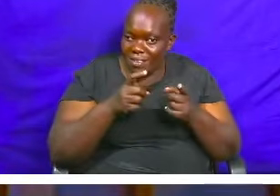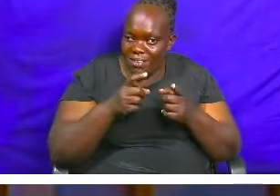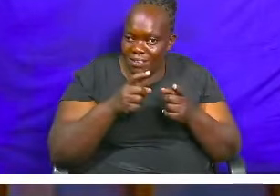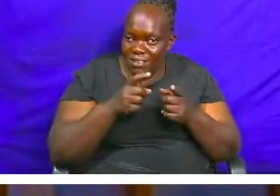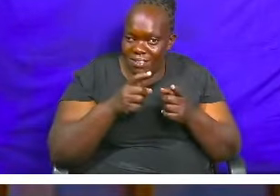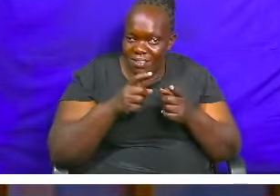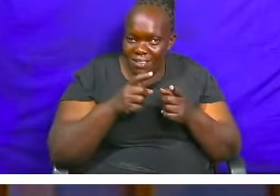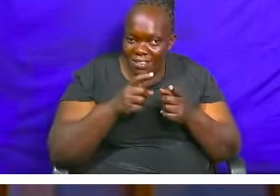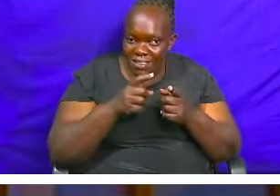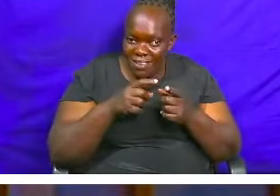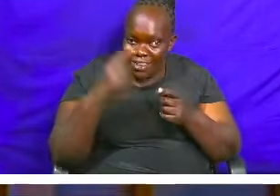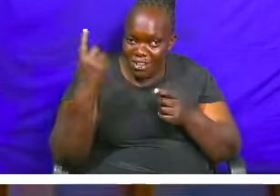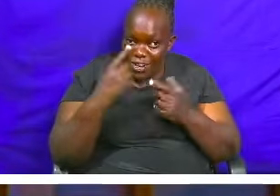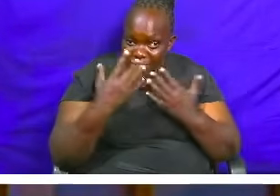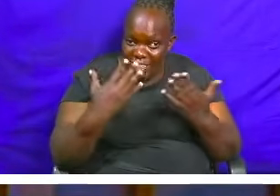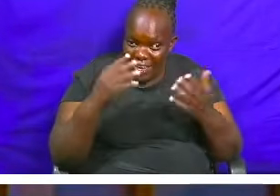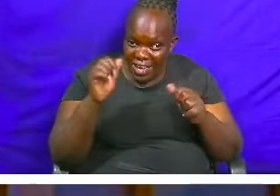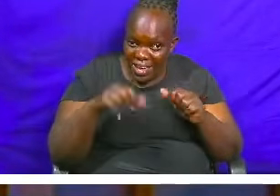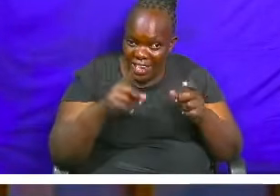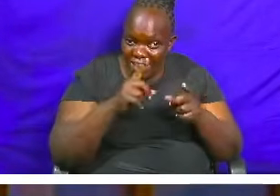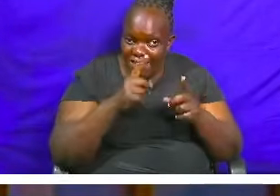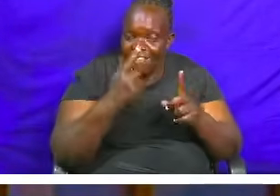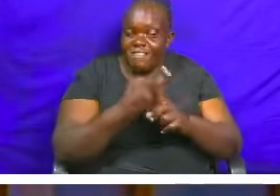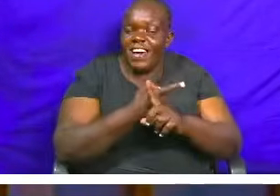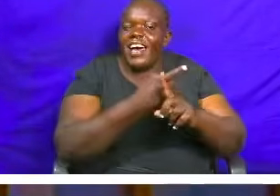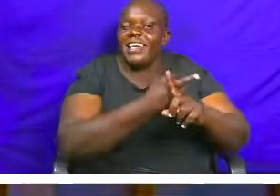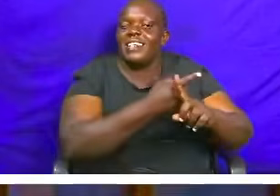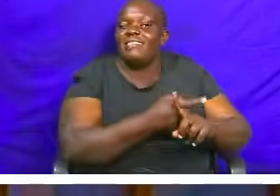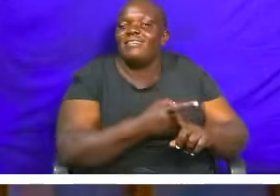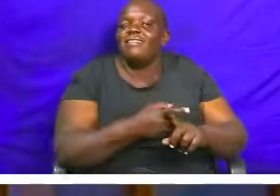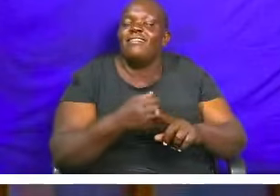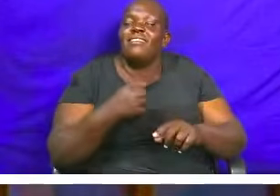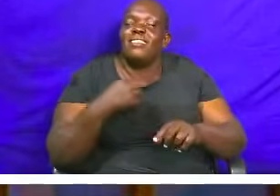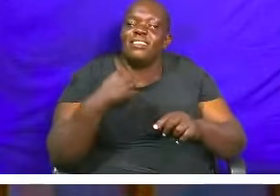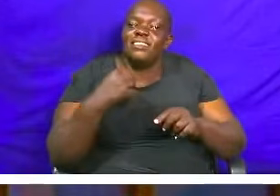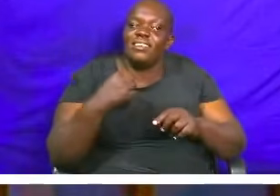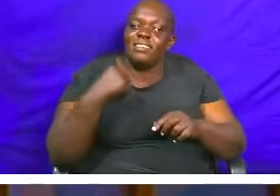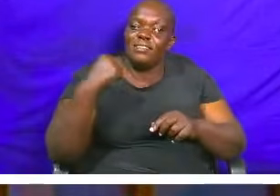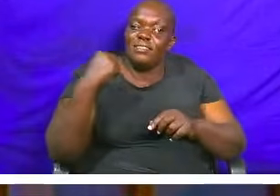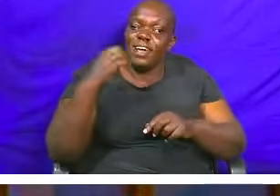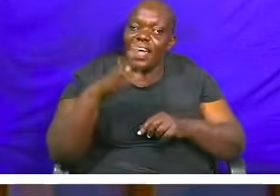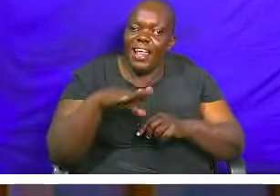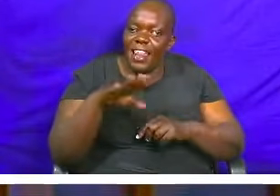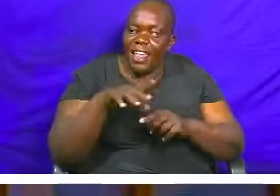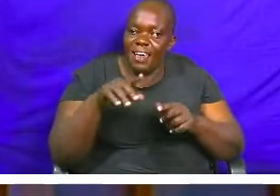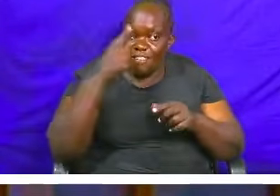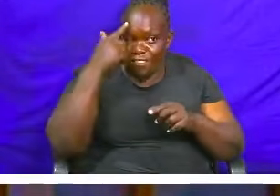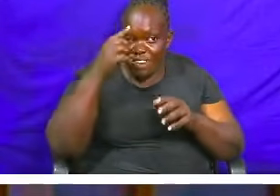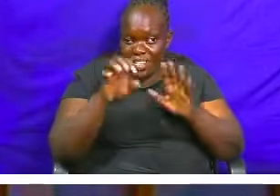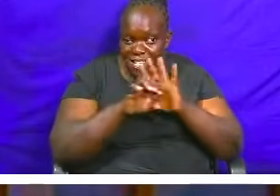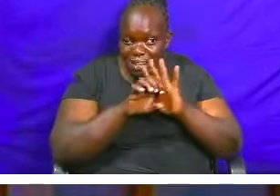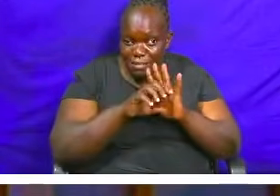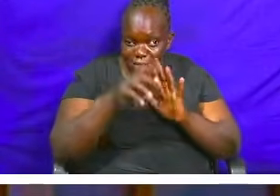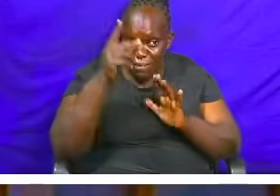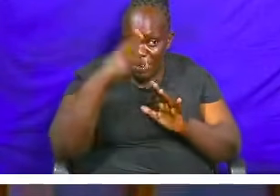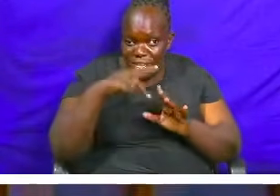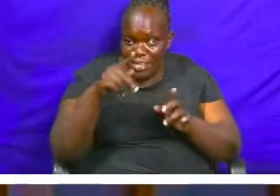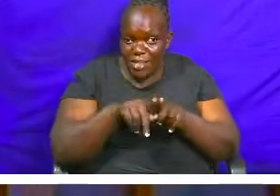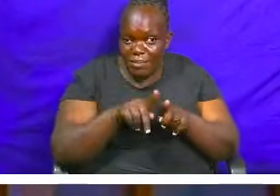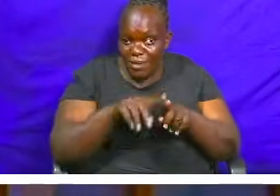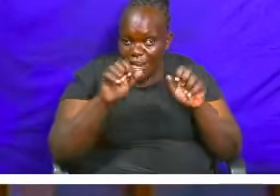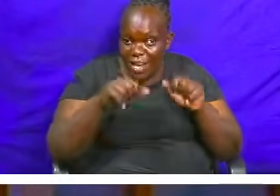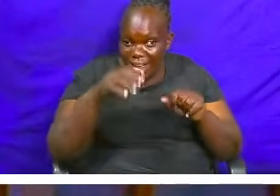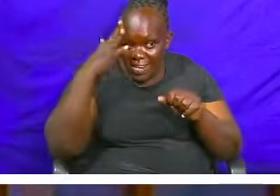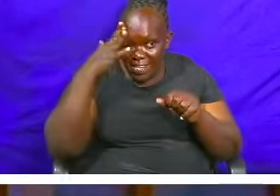question online. thing that can vary is the issues which deal with policy like taxes. If, for example, the policymaker decides, like they